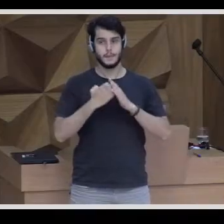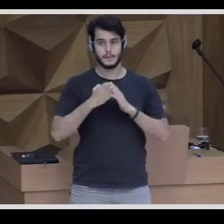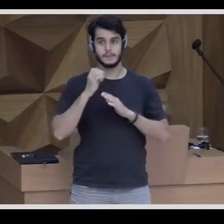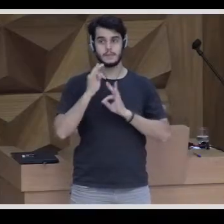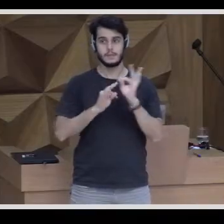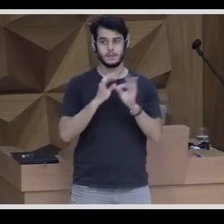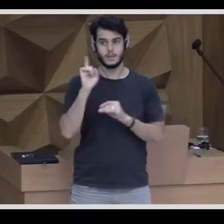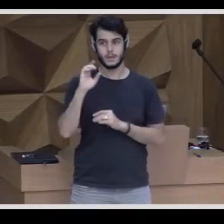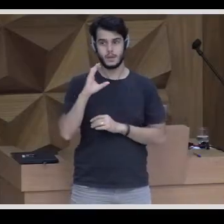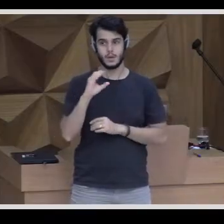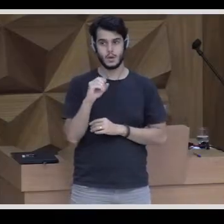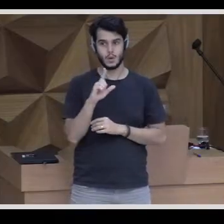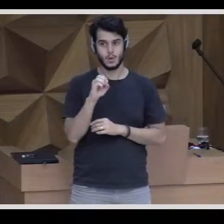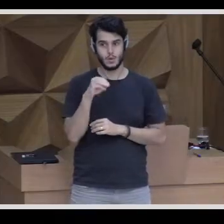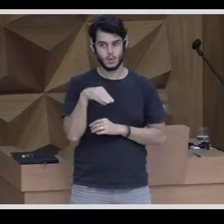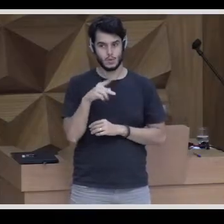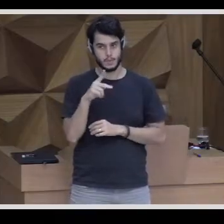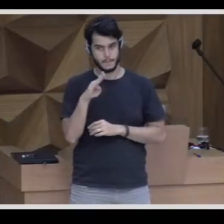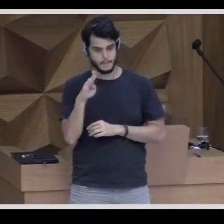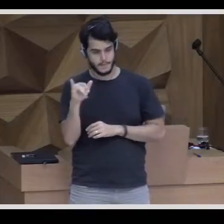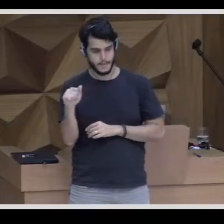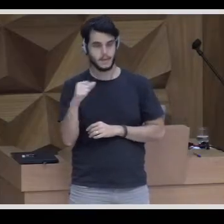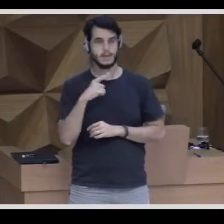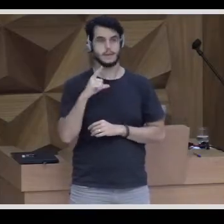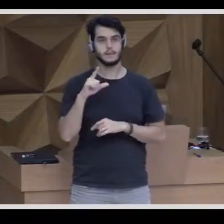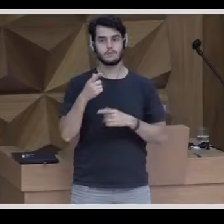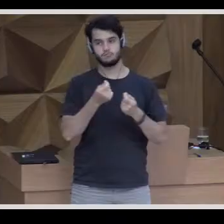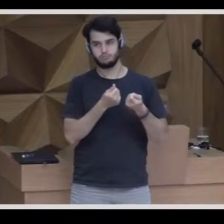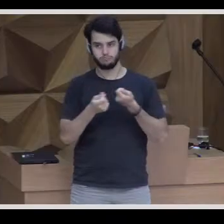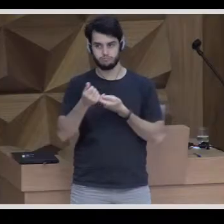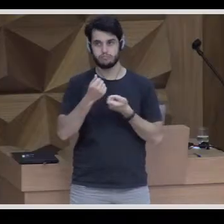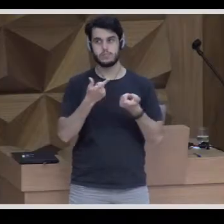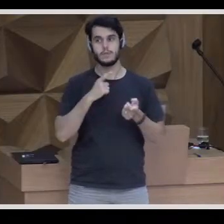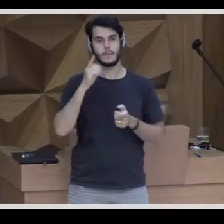And I work at the research department, and